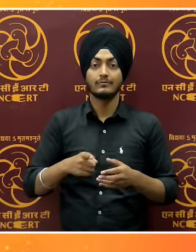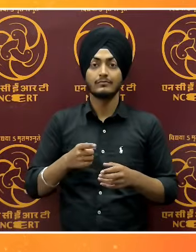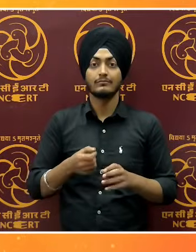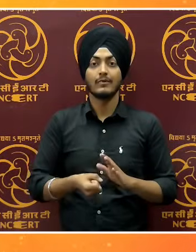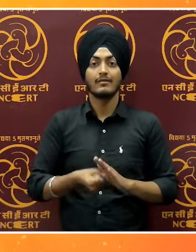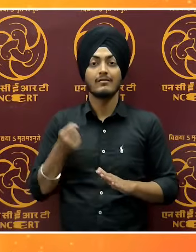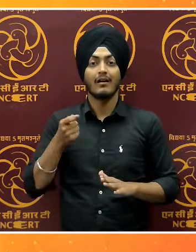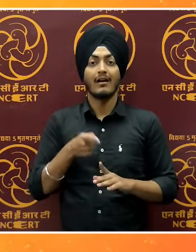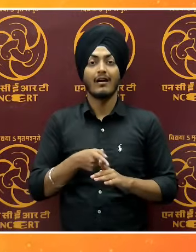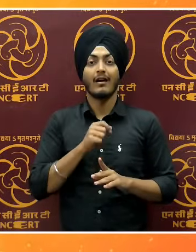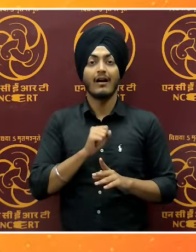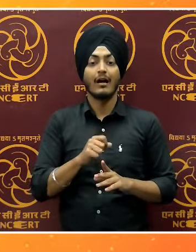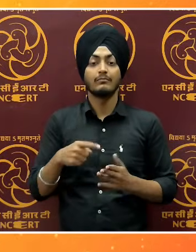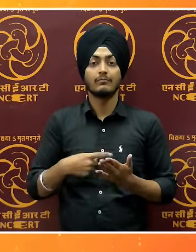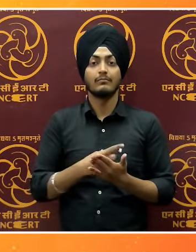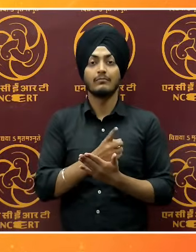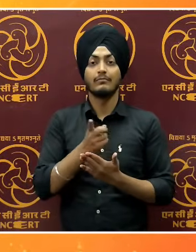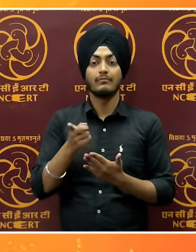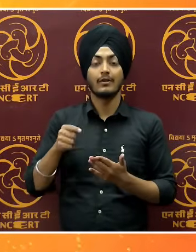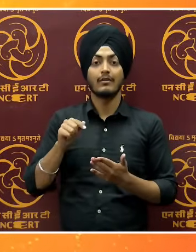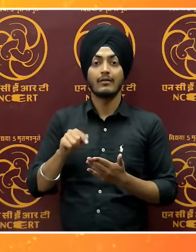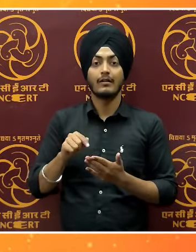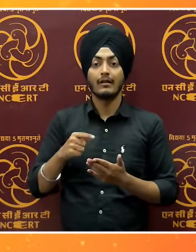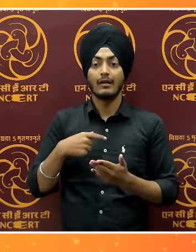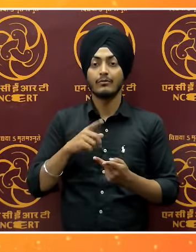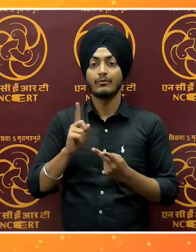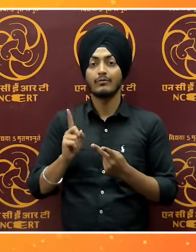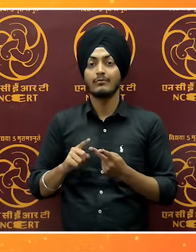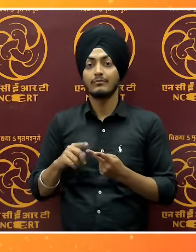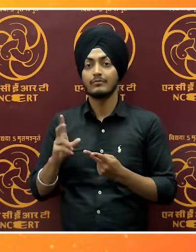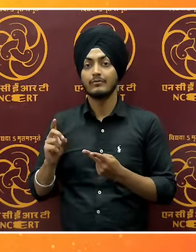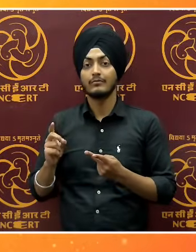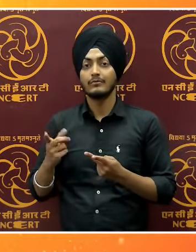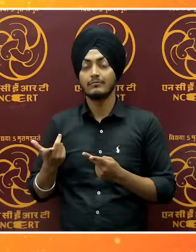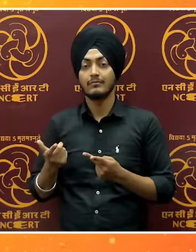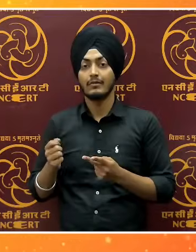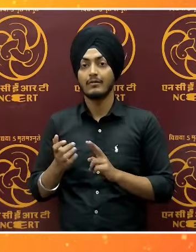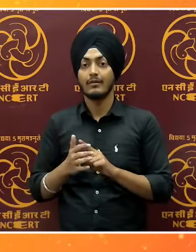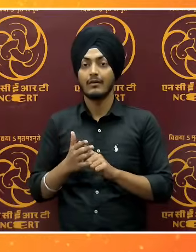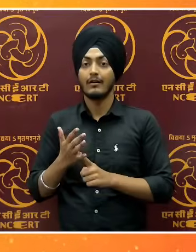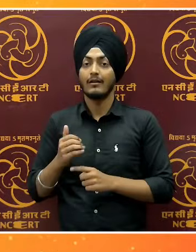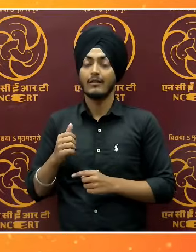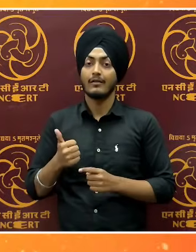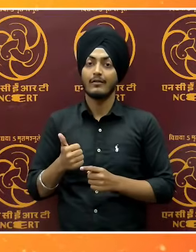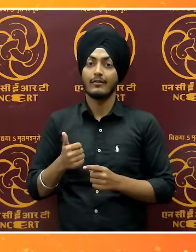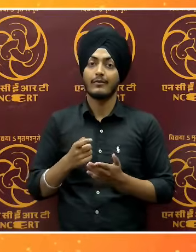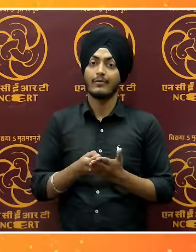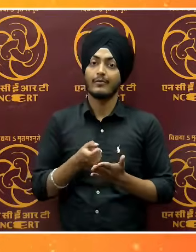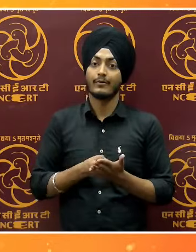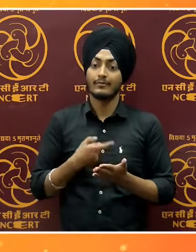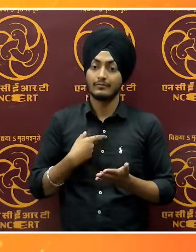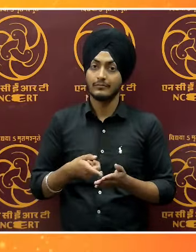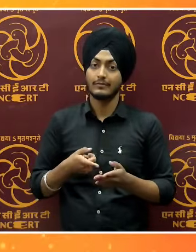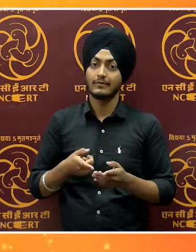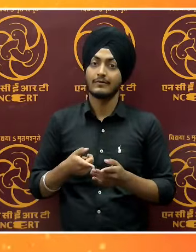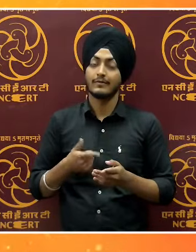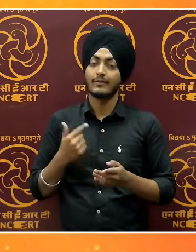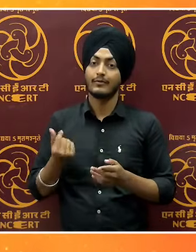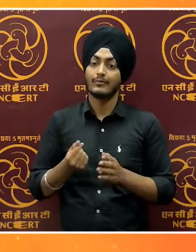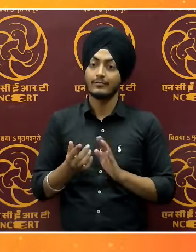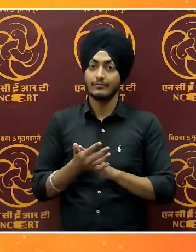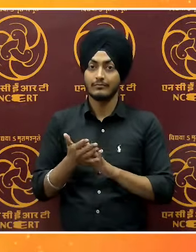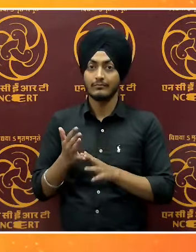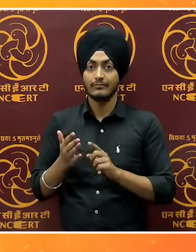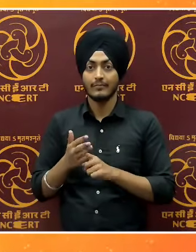used to find out the direction of the current. For that we are using Fleming's right hand rule. Okay, sir. So it means we can use right hand